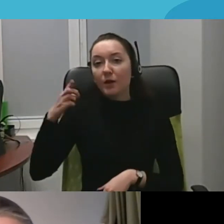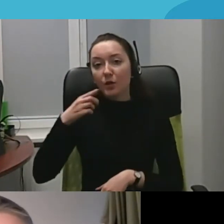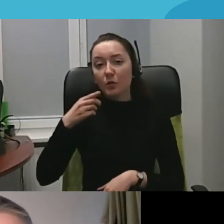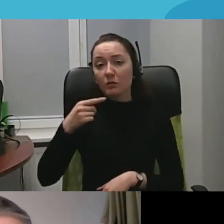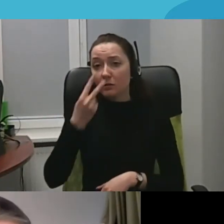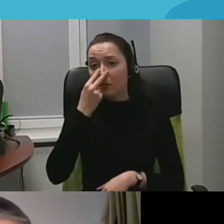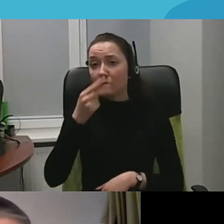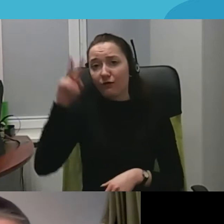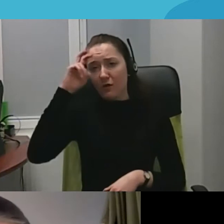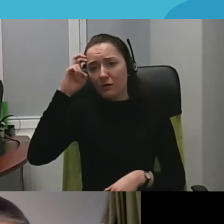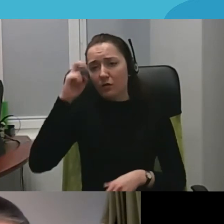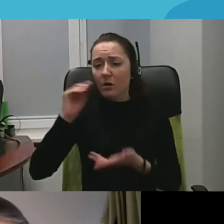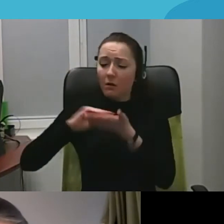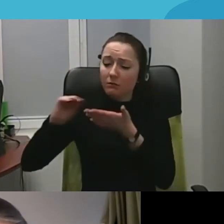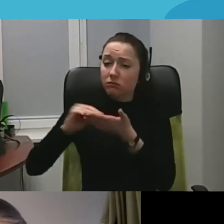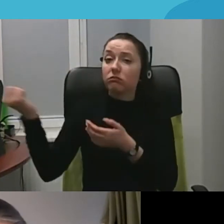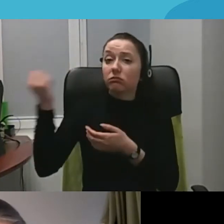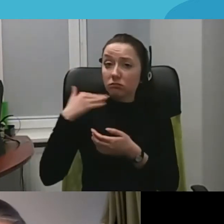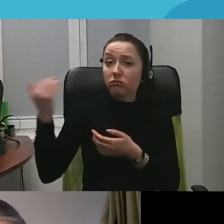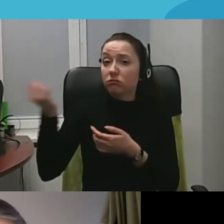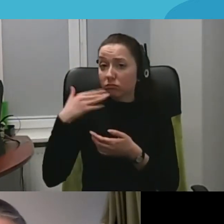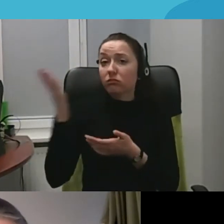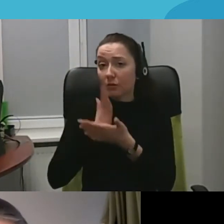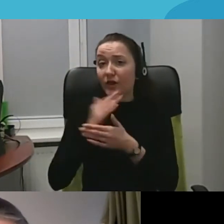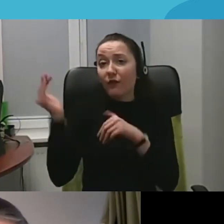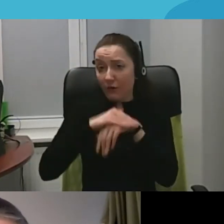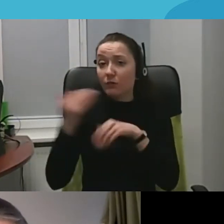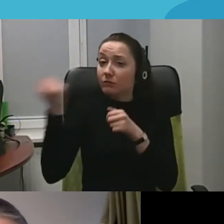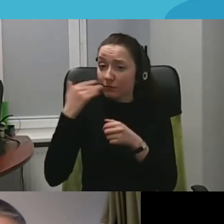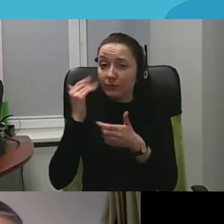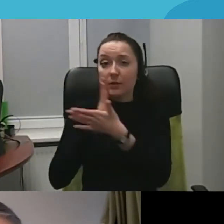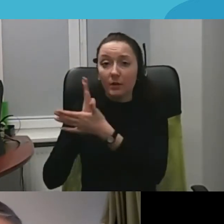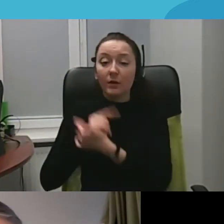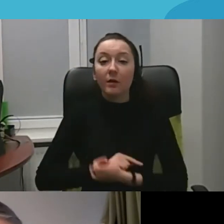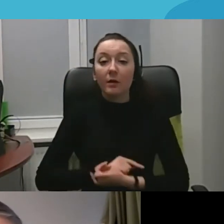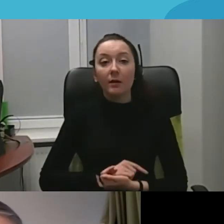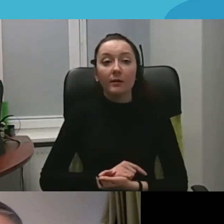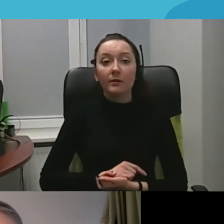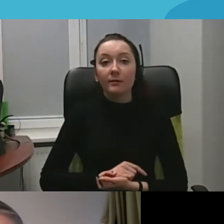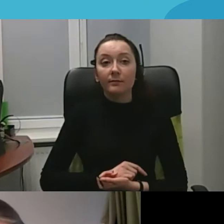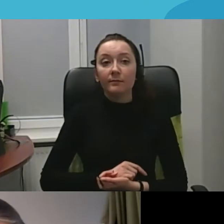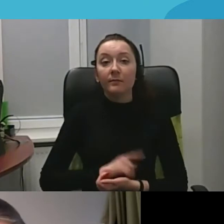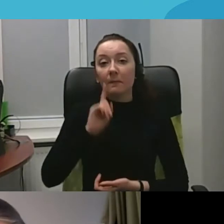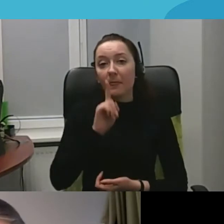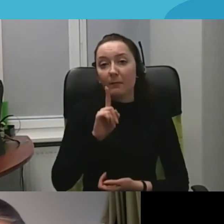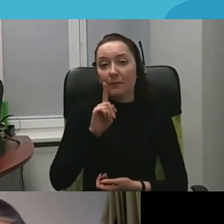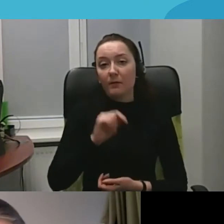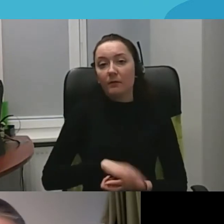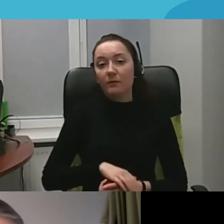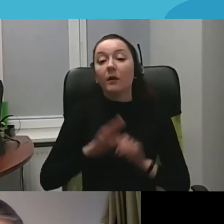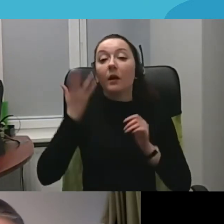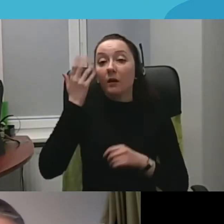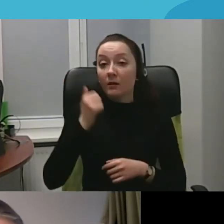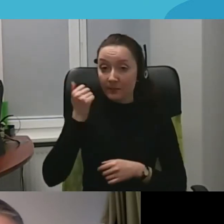wants to be seen as cooperating with the UN system. But it does so only when the letters are co-authored